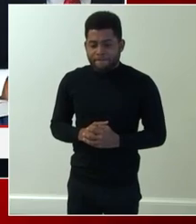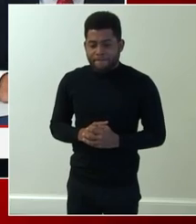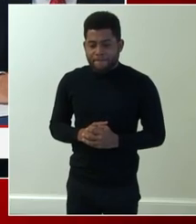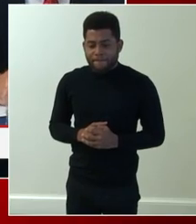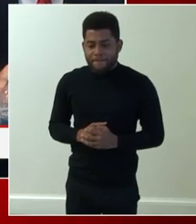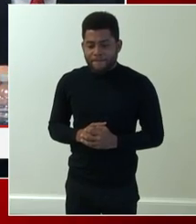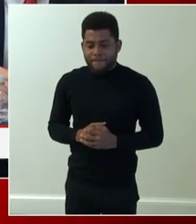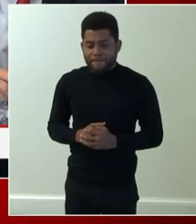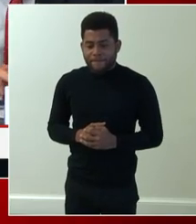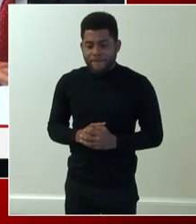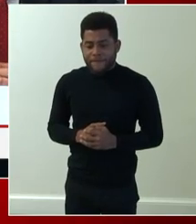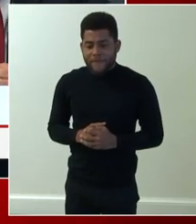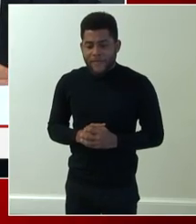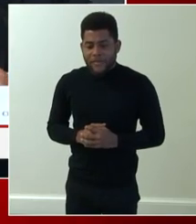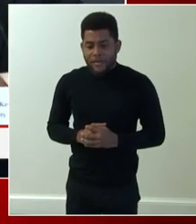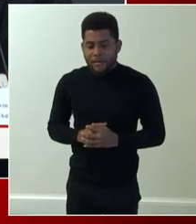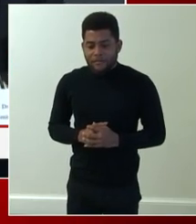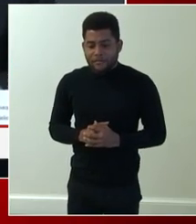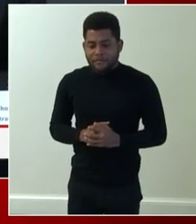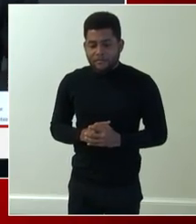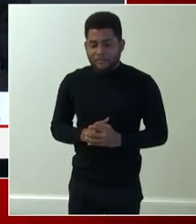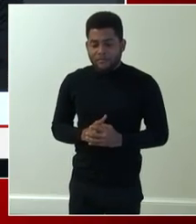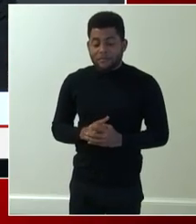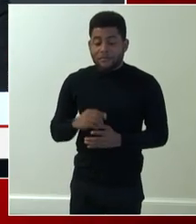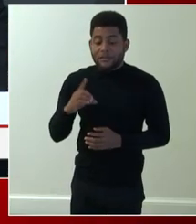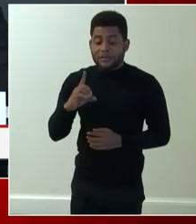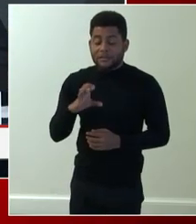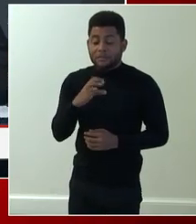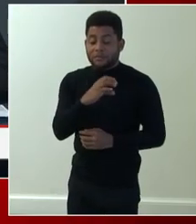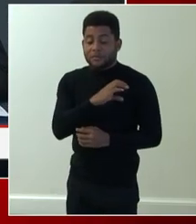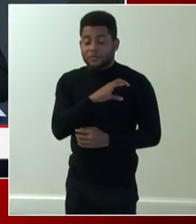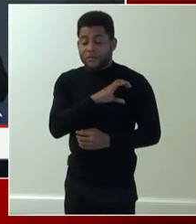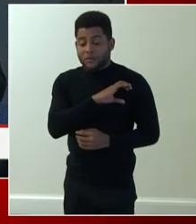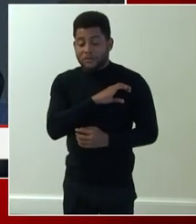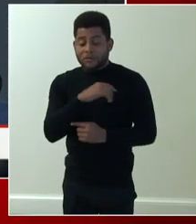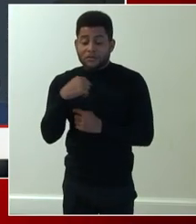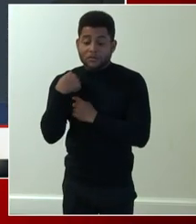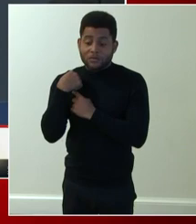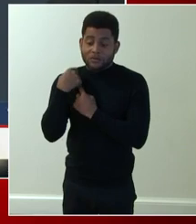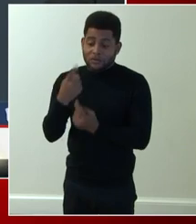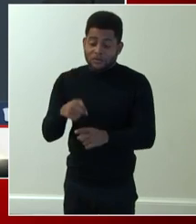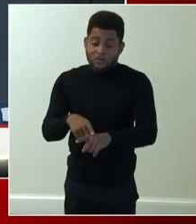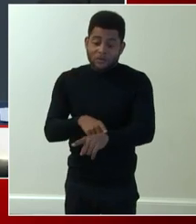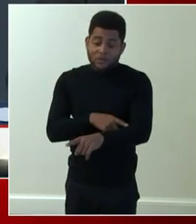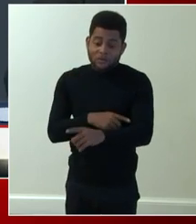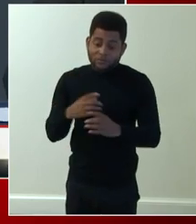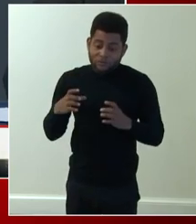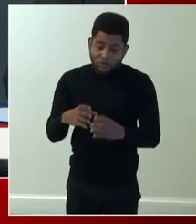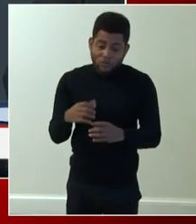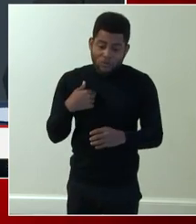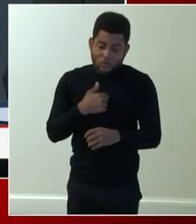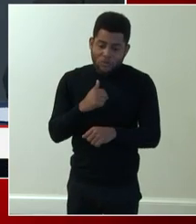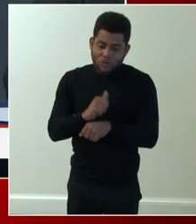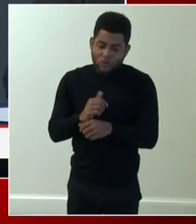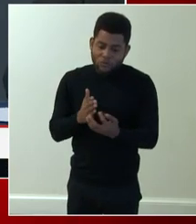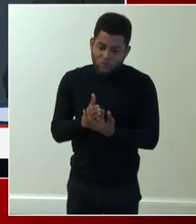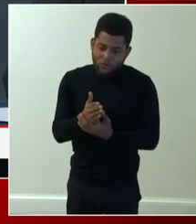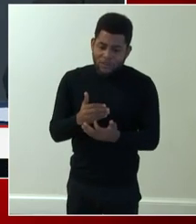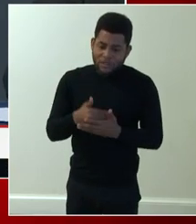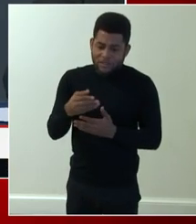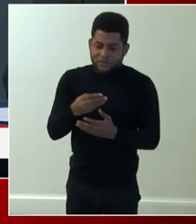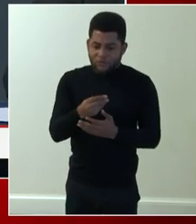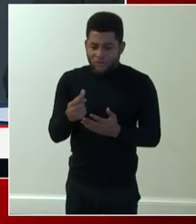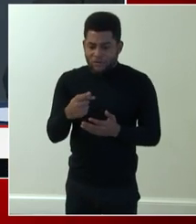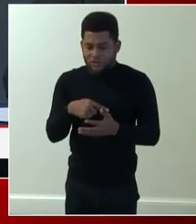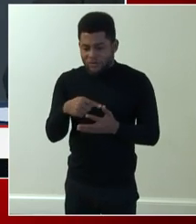has been a long-held goal and continues to be, and it's something as we work through the next collective bargaining agreement, we expect